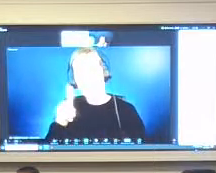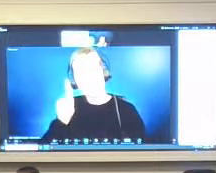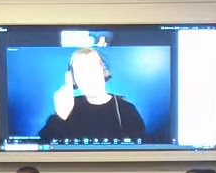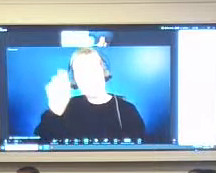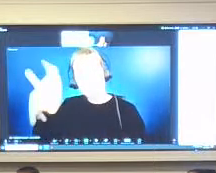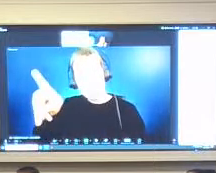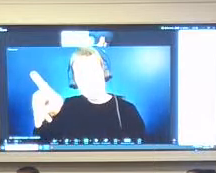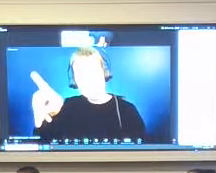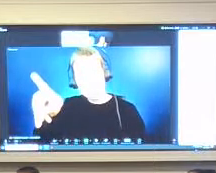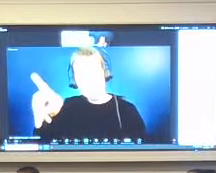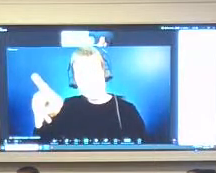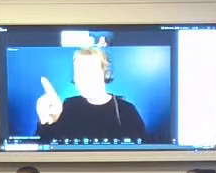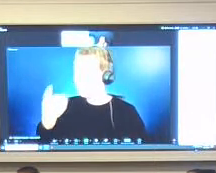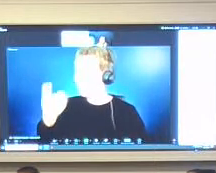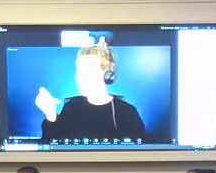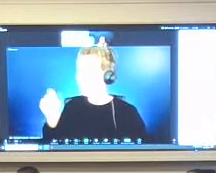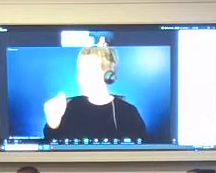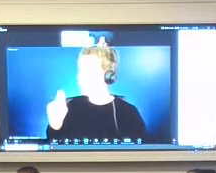one if I don't have it.